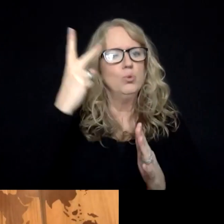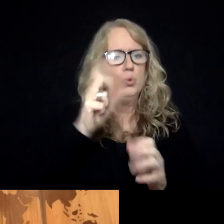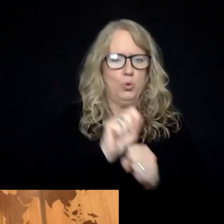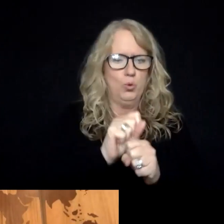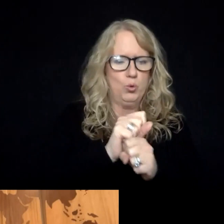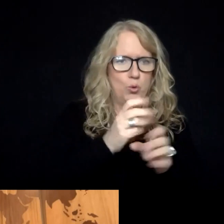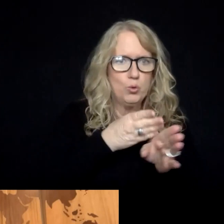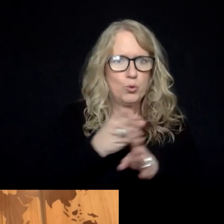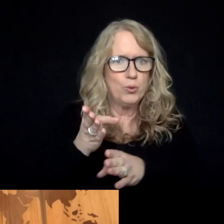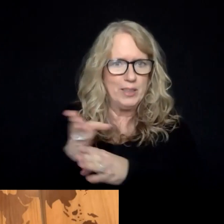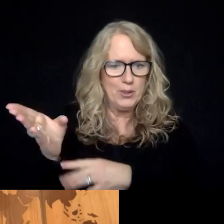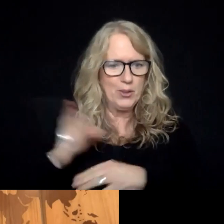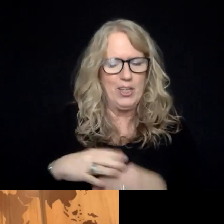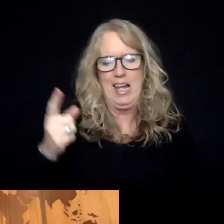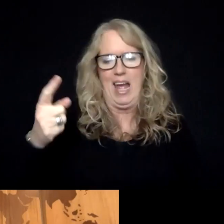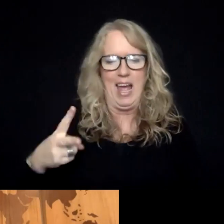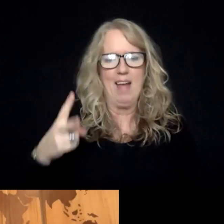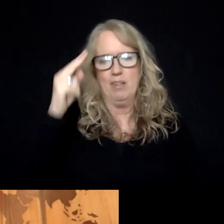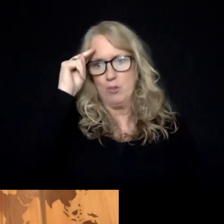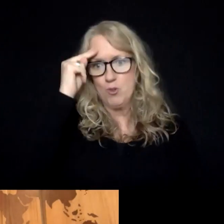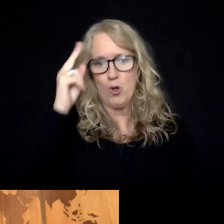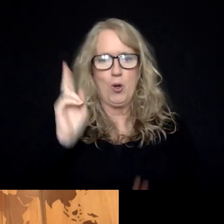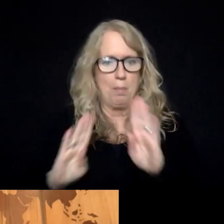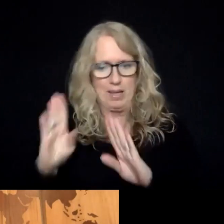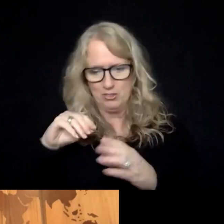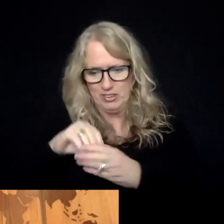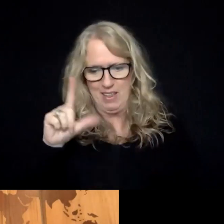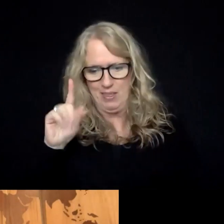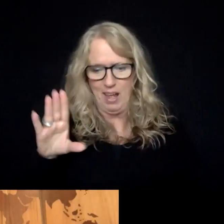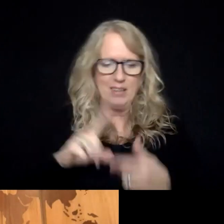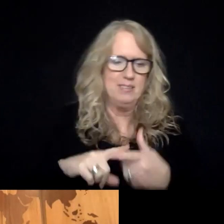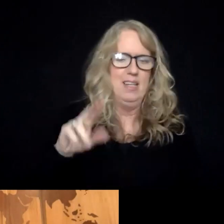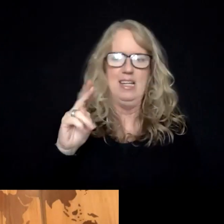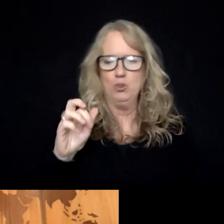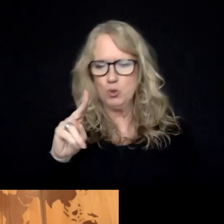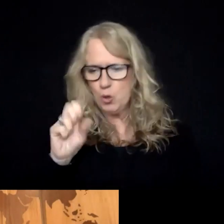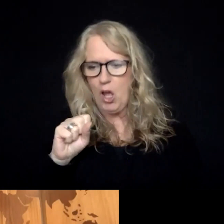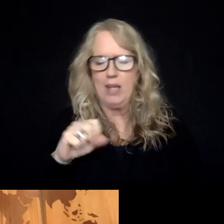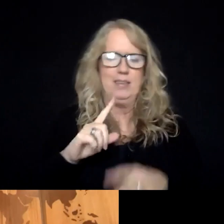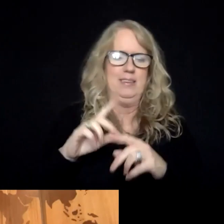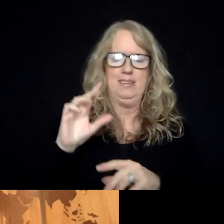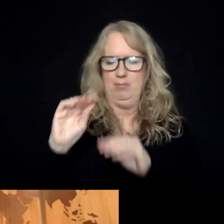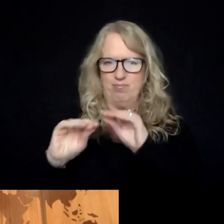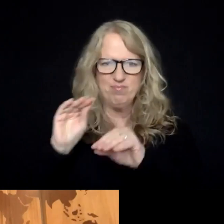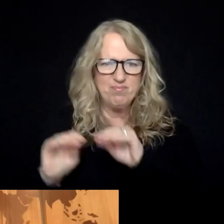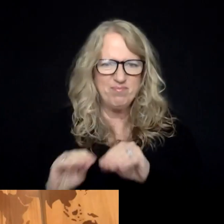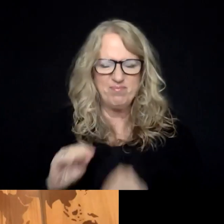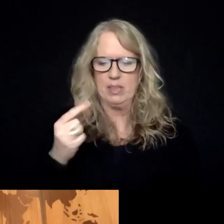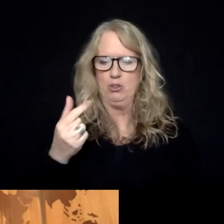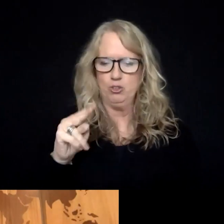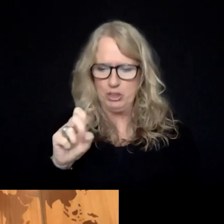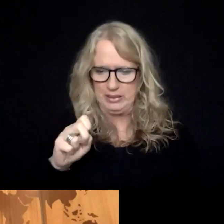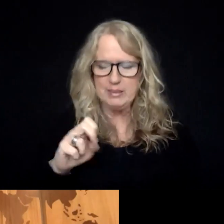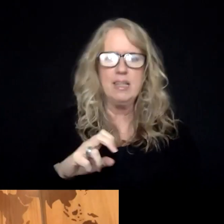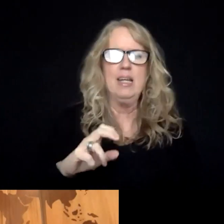like half of a neurobiologist in a lab and neurons and sticking genes into them, and half